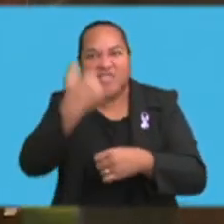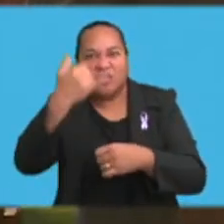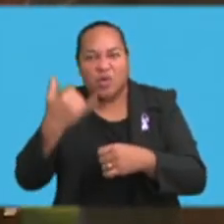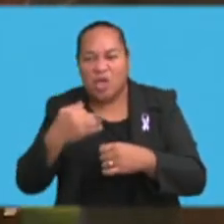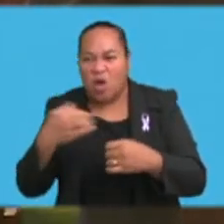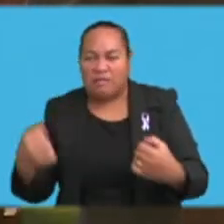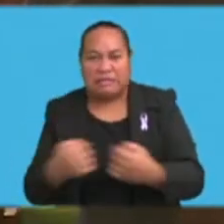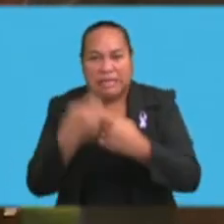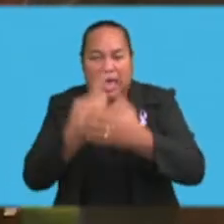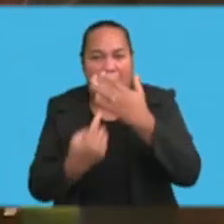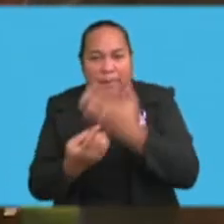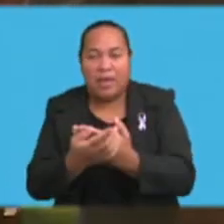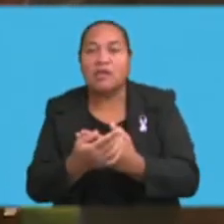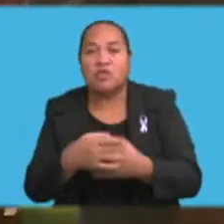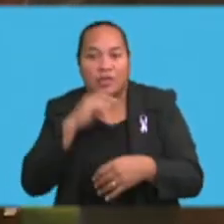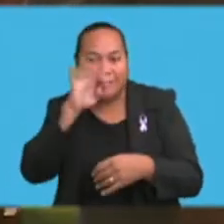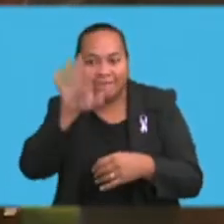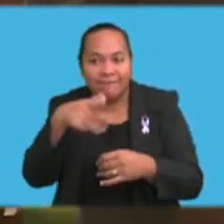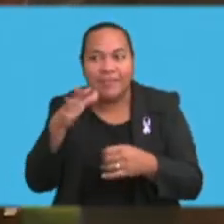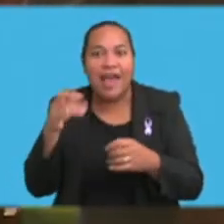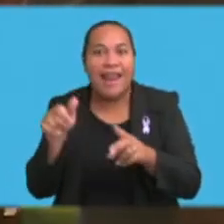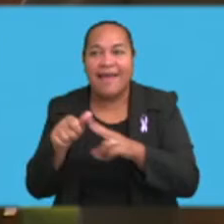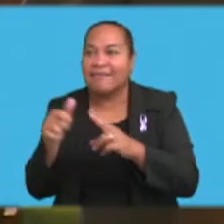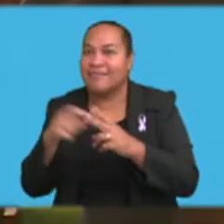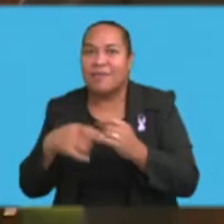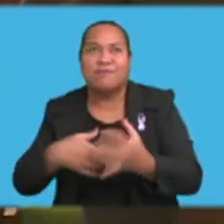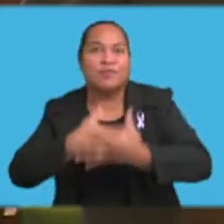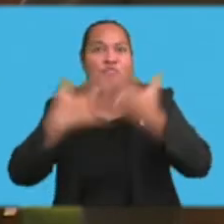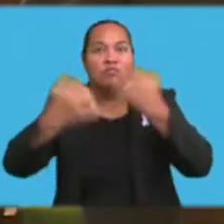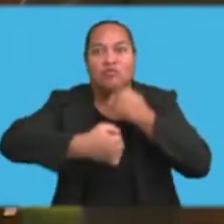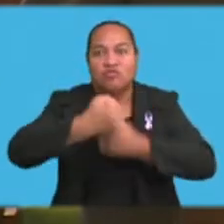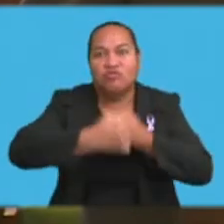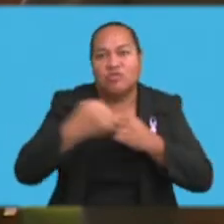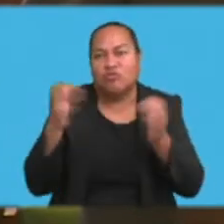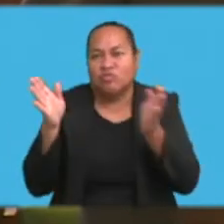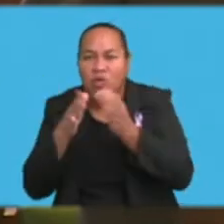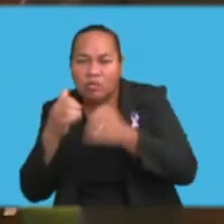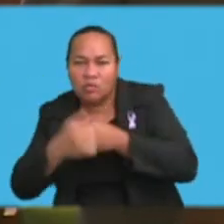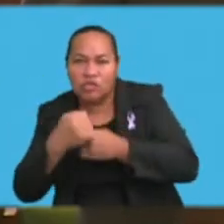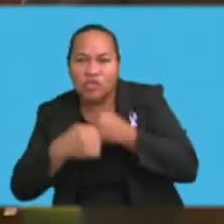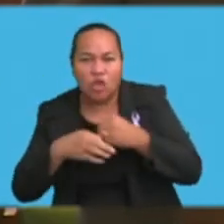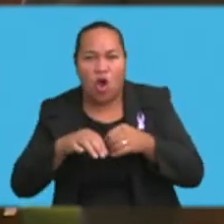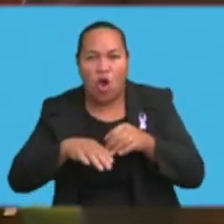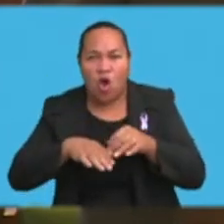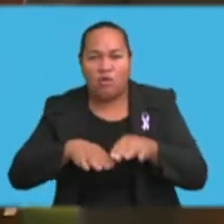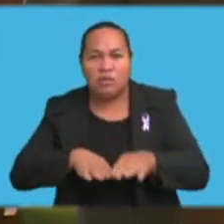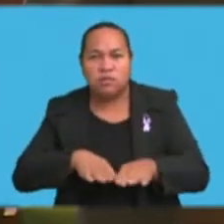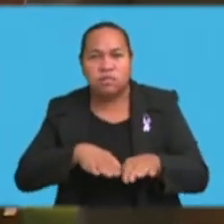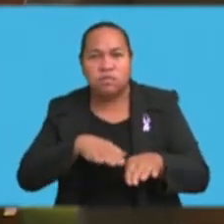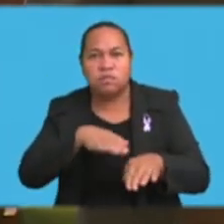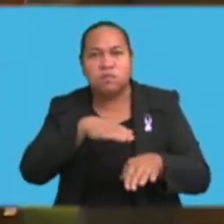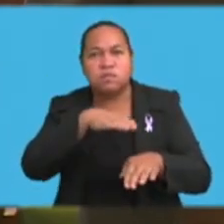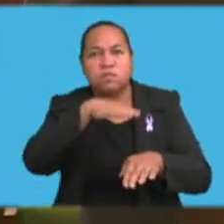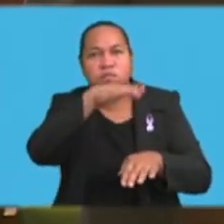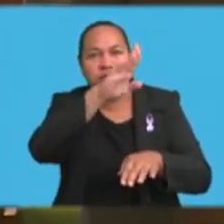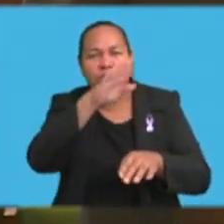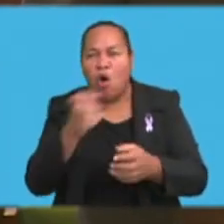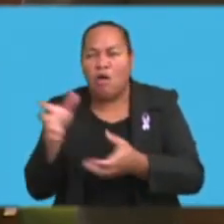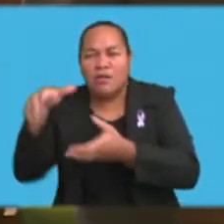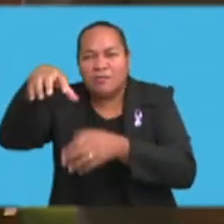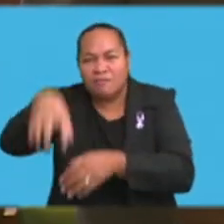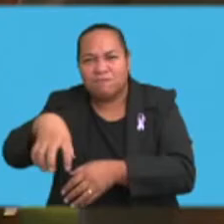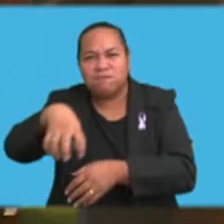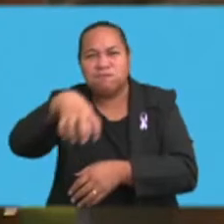These will include inspections on things like plants and equipment such as passenger lifts, escalators, pressure vessels, and lifting